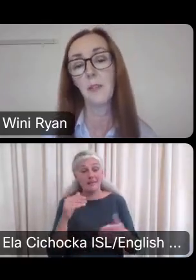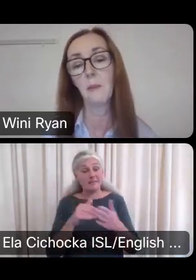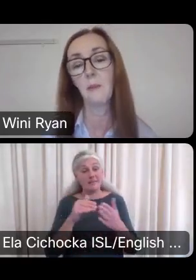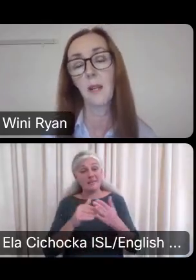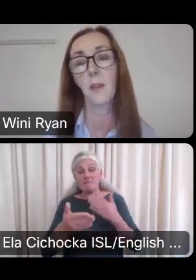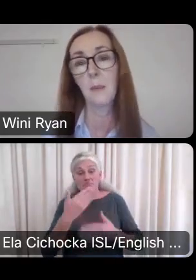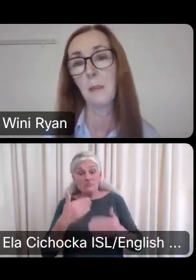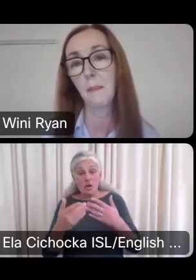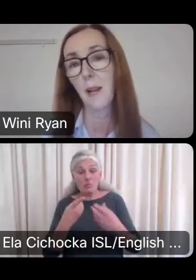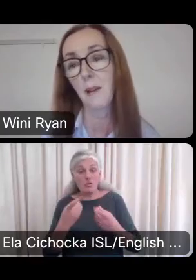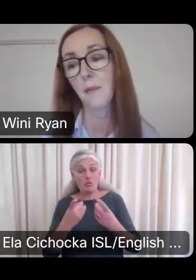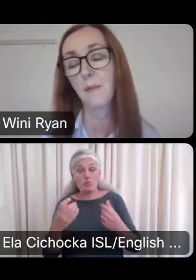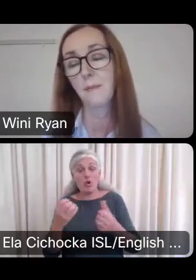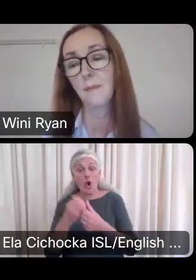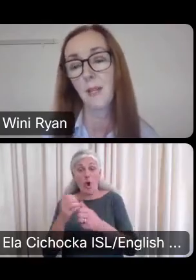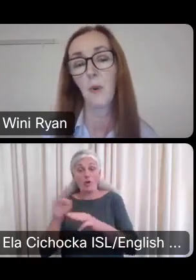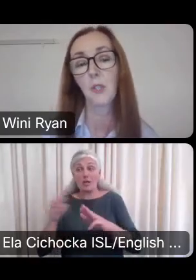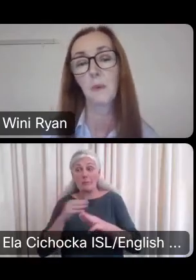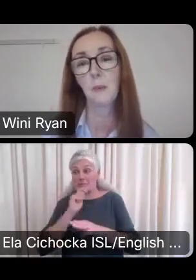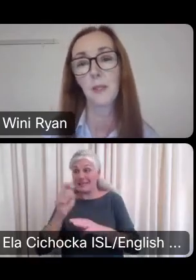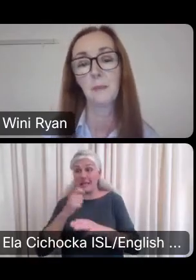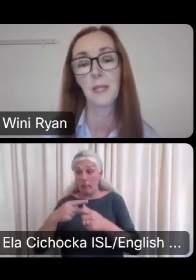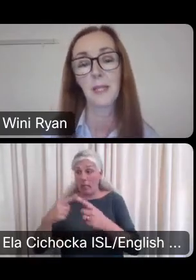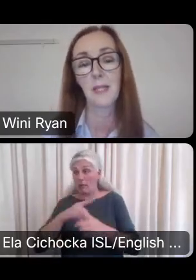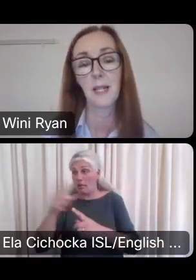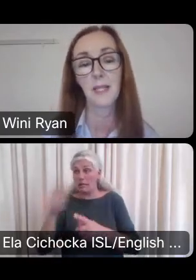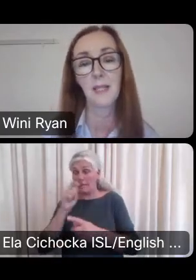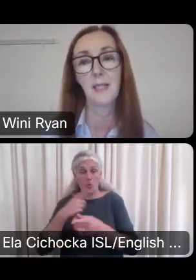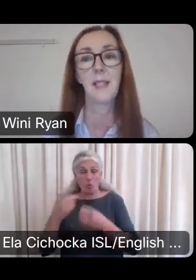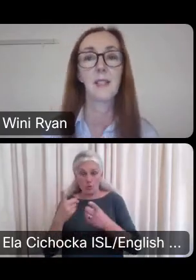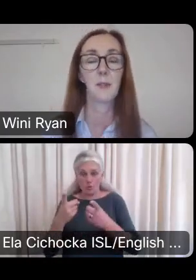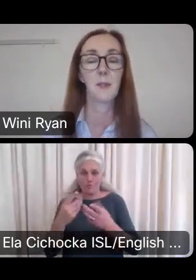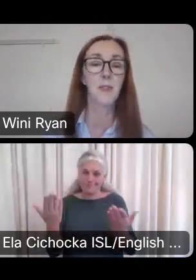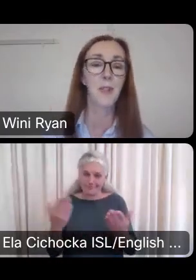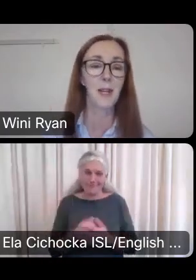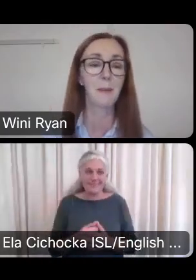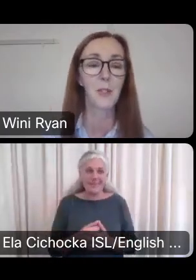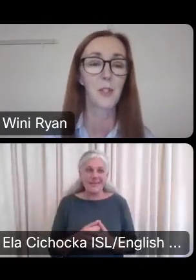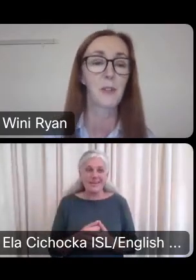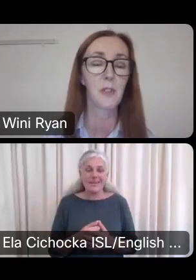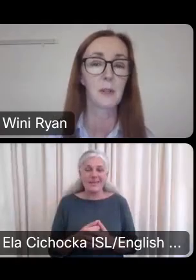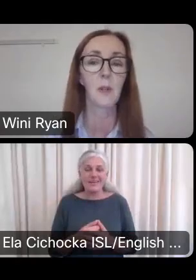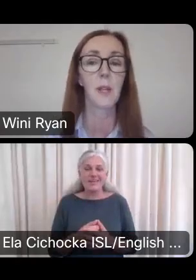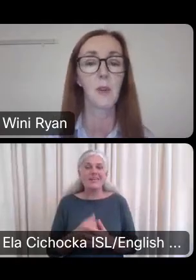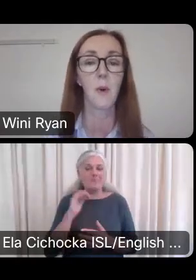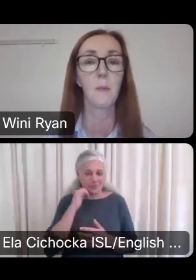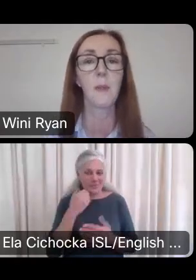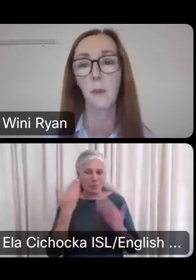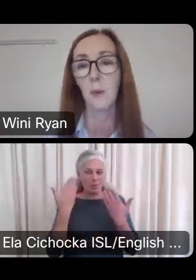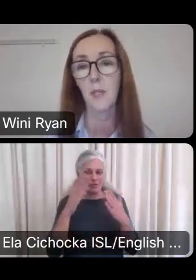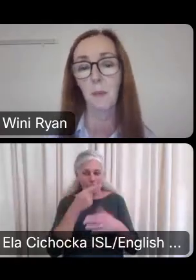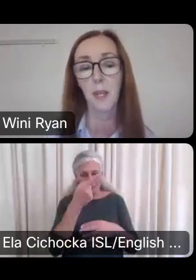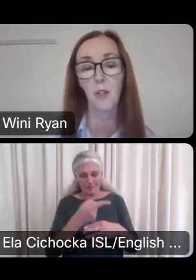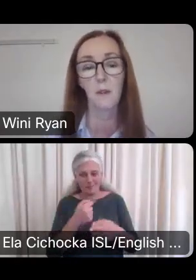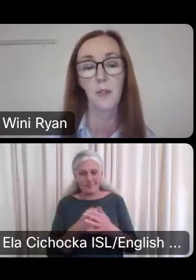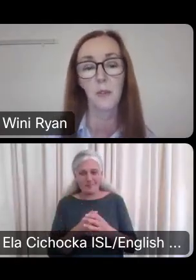me what to do, like all the other people in my life. Now, what do I do with something like that? And just because of time, I'm going to show you on screen. I'm going to give you a moment if you